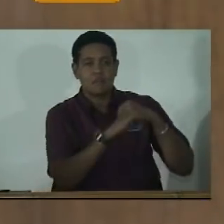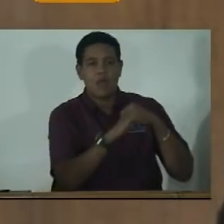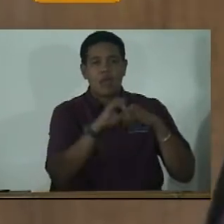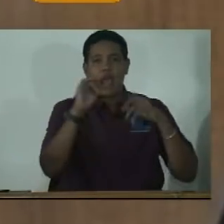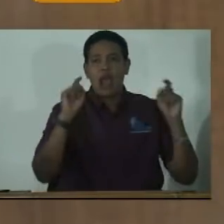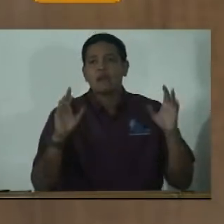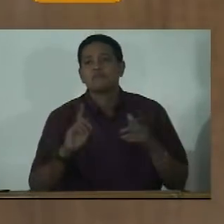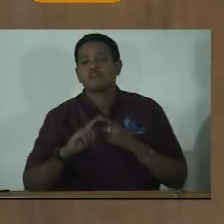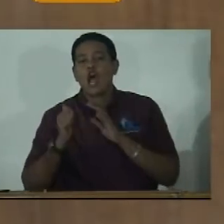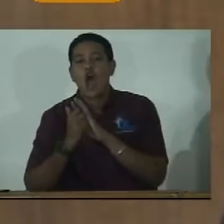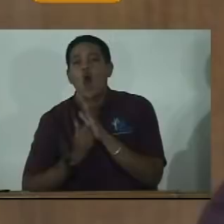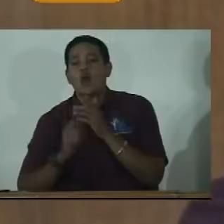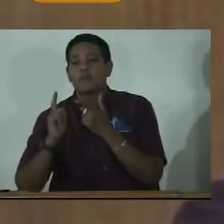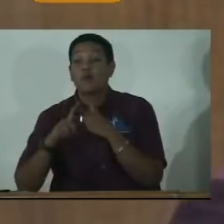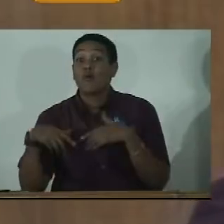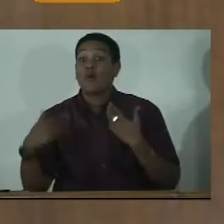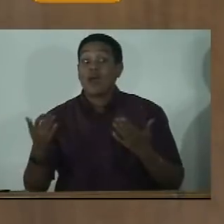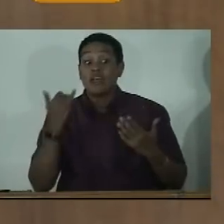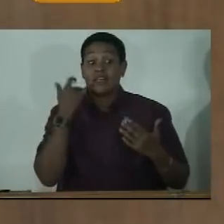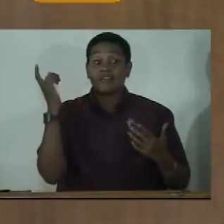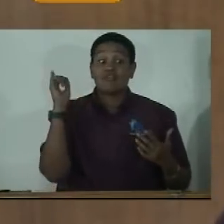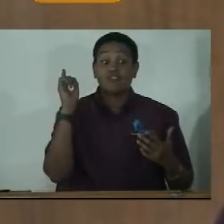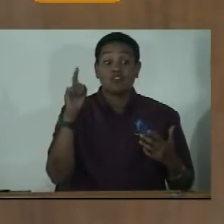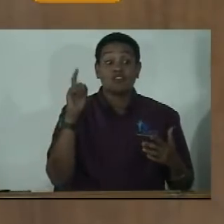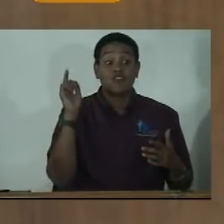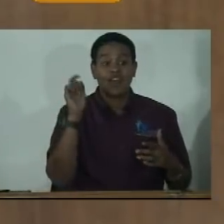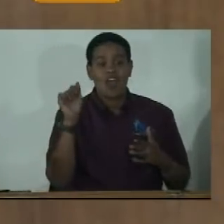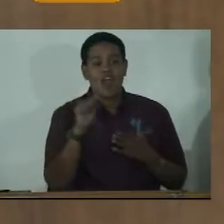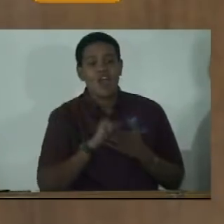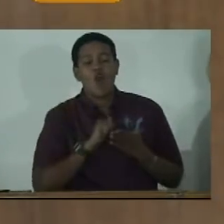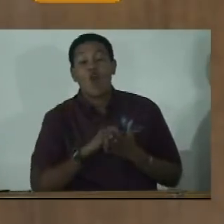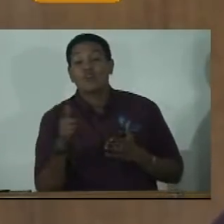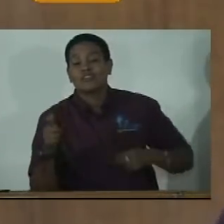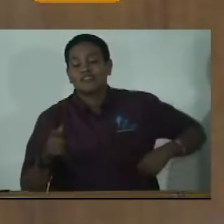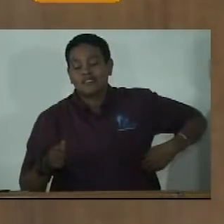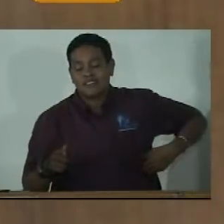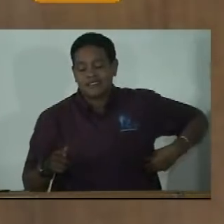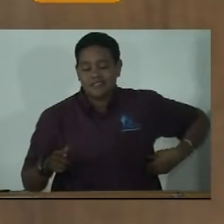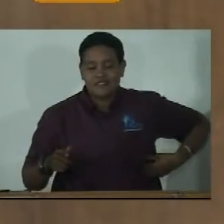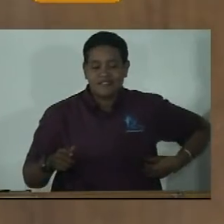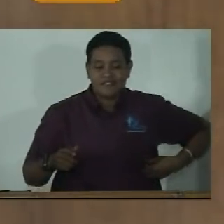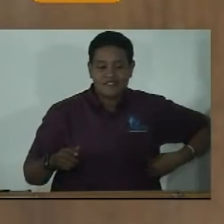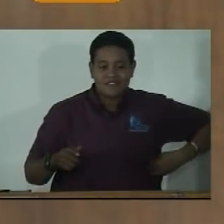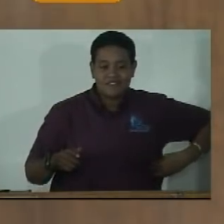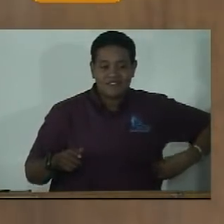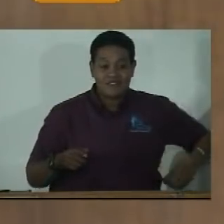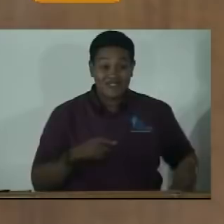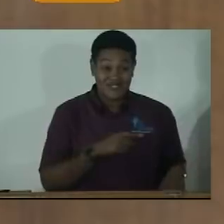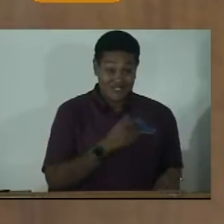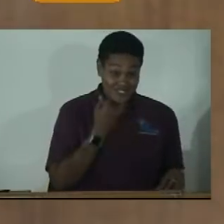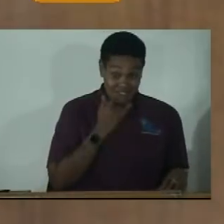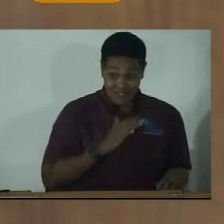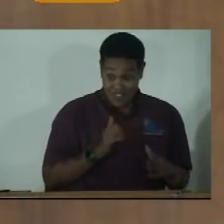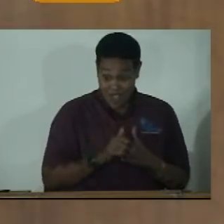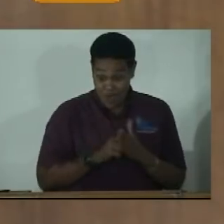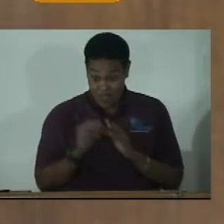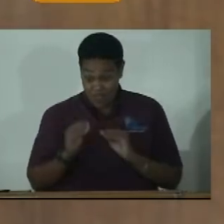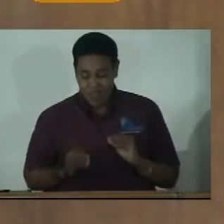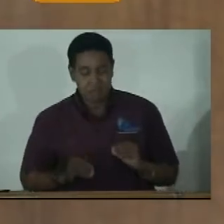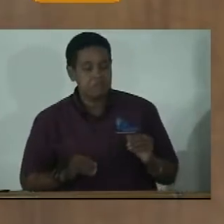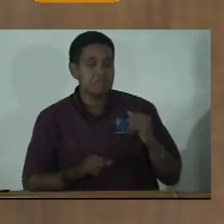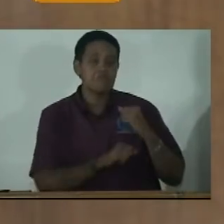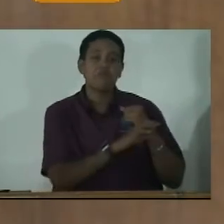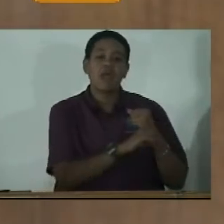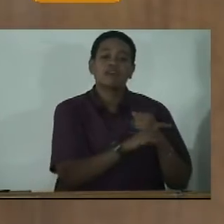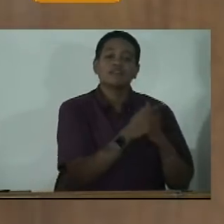the accounts. And therefore, if she's good at accounts, it is unlikely she's great at marketing. And it has to be a she. And more